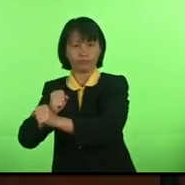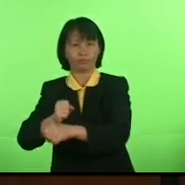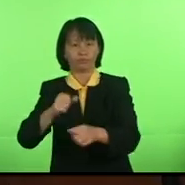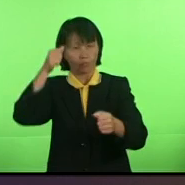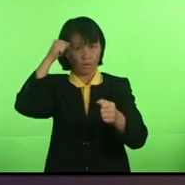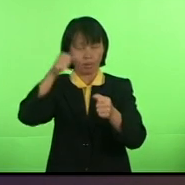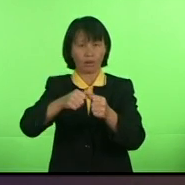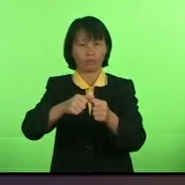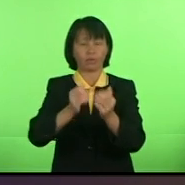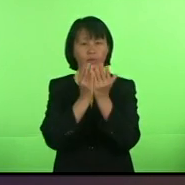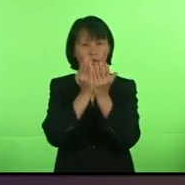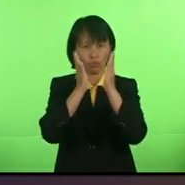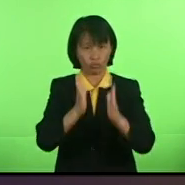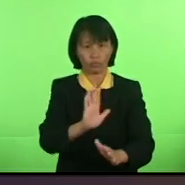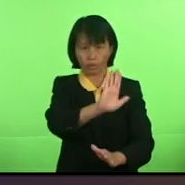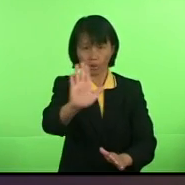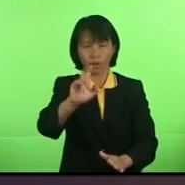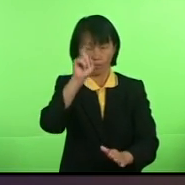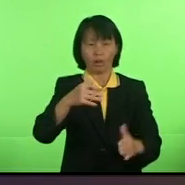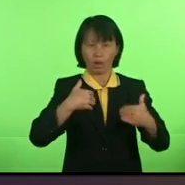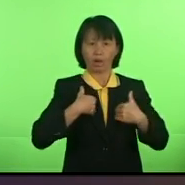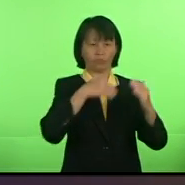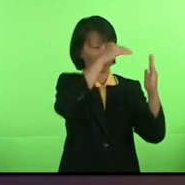students, you must have this outline